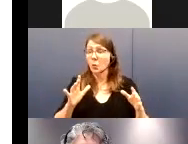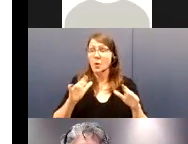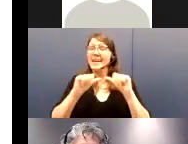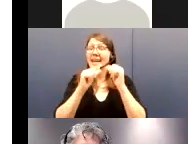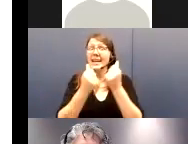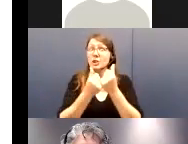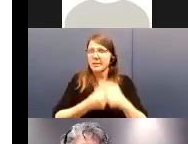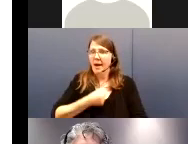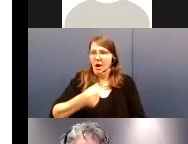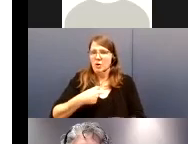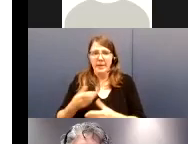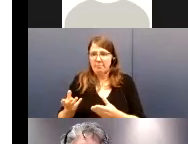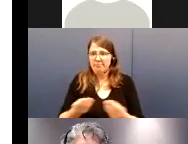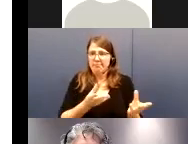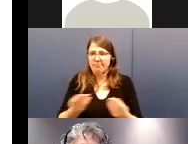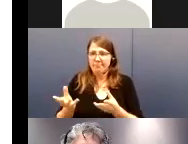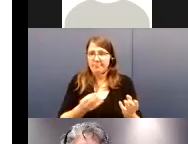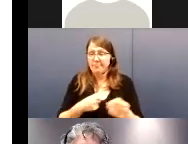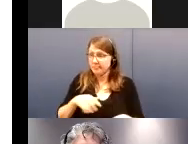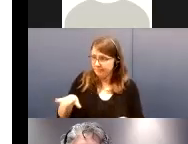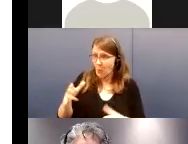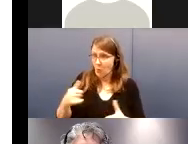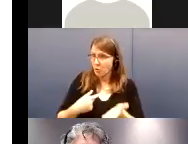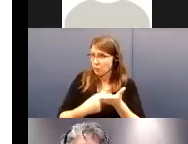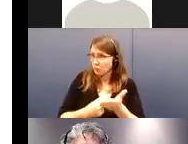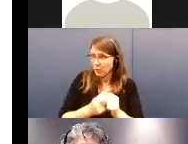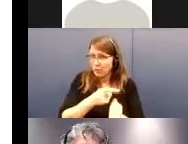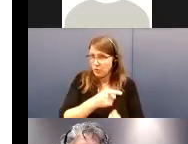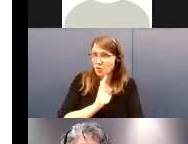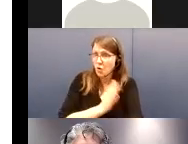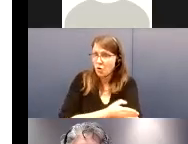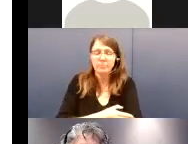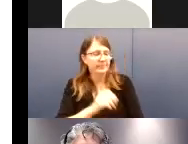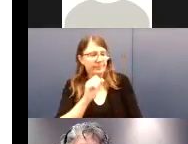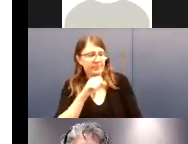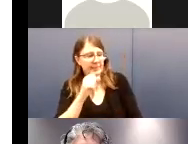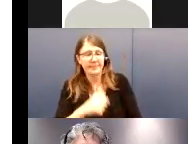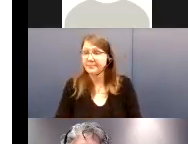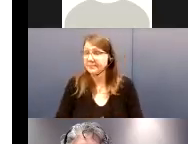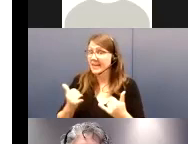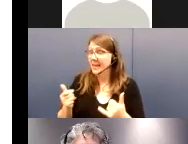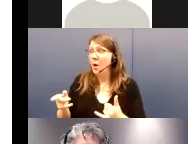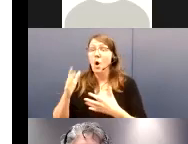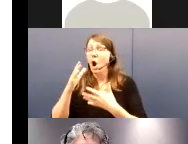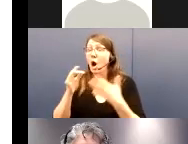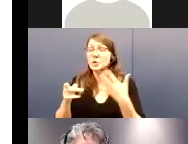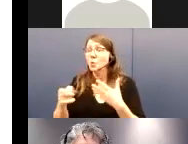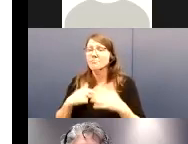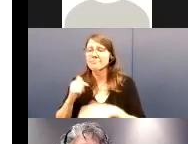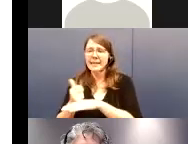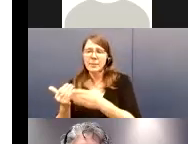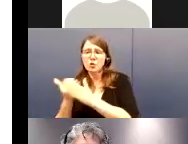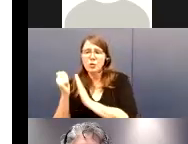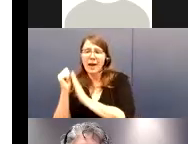have a conversation with your daughter? Yes. I said, because right now you have the option to just start another account, right? And kind of some of it